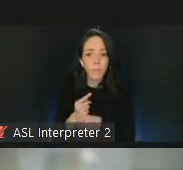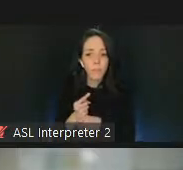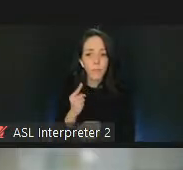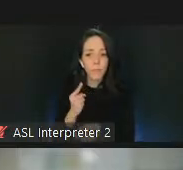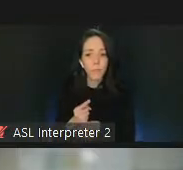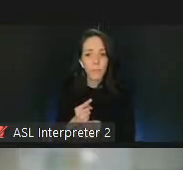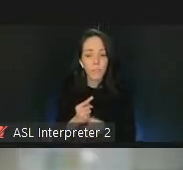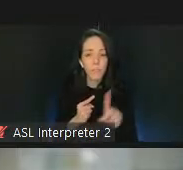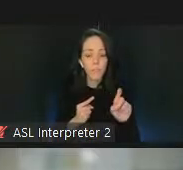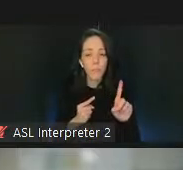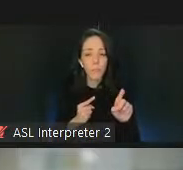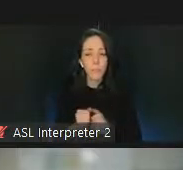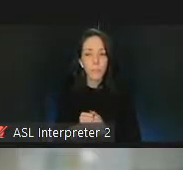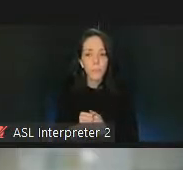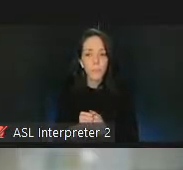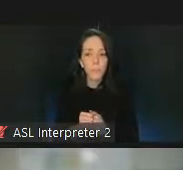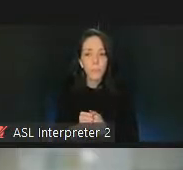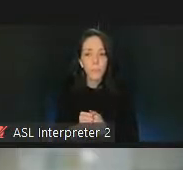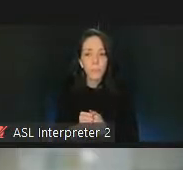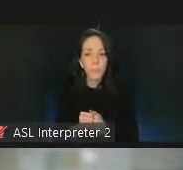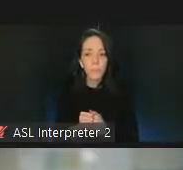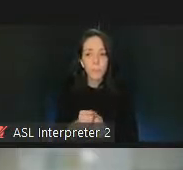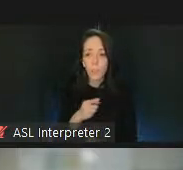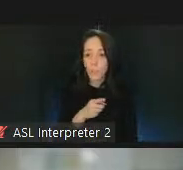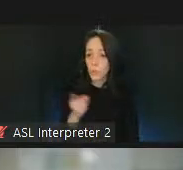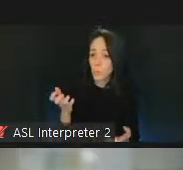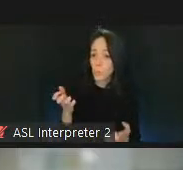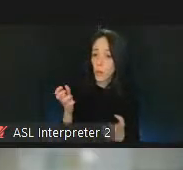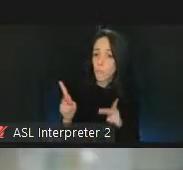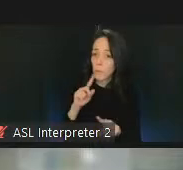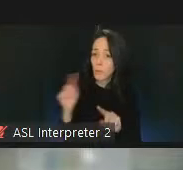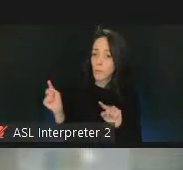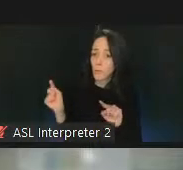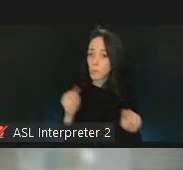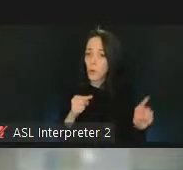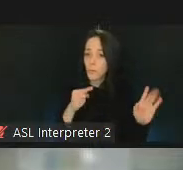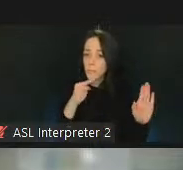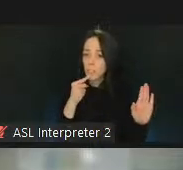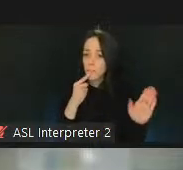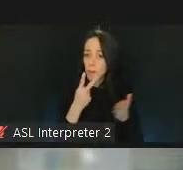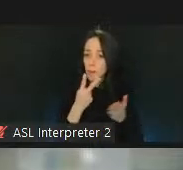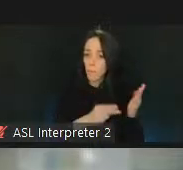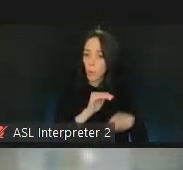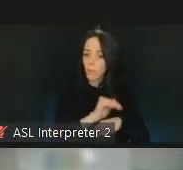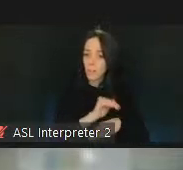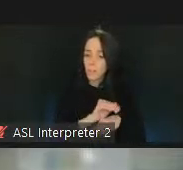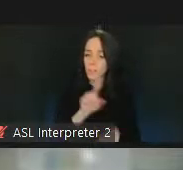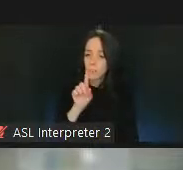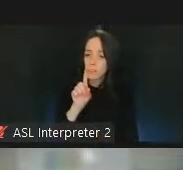schedule correctly. Or do you want people to come and testify both nights?